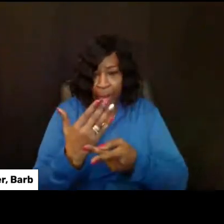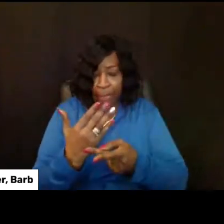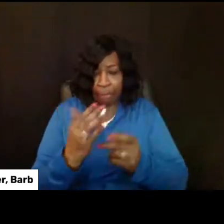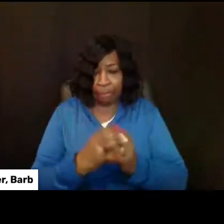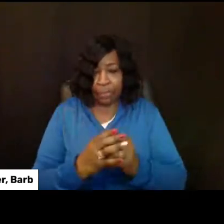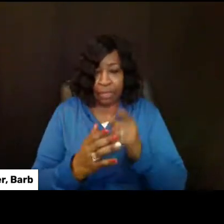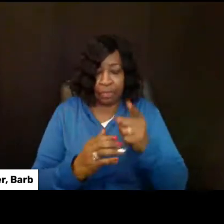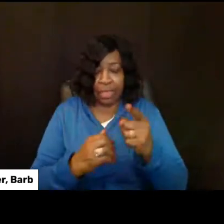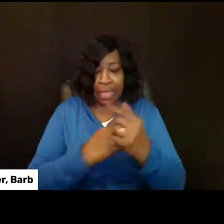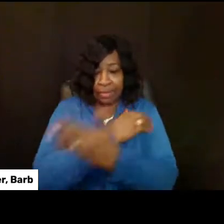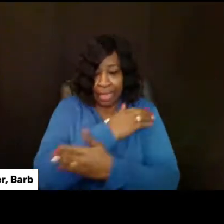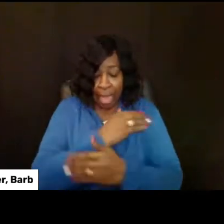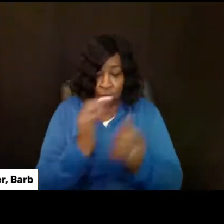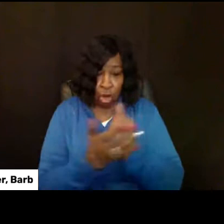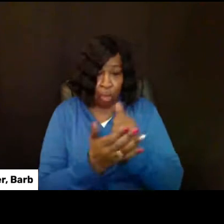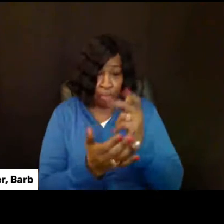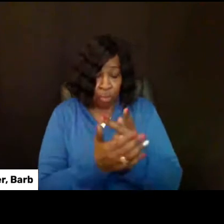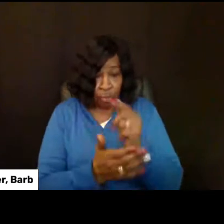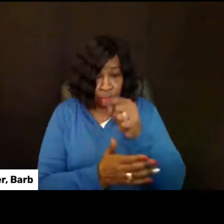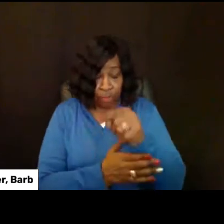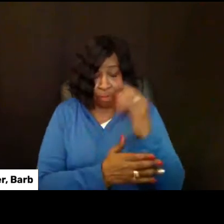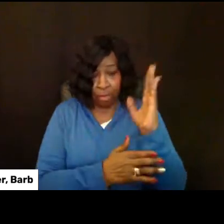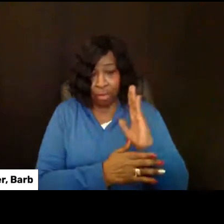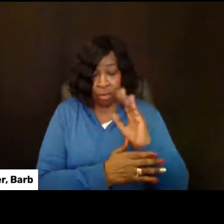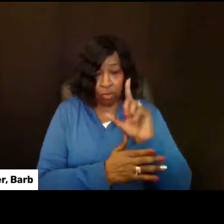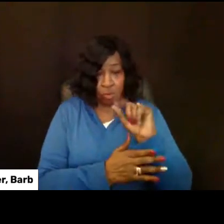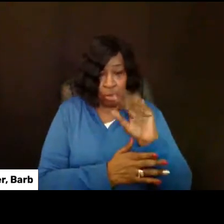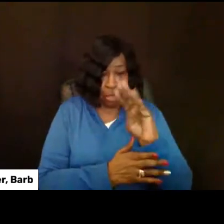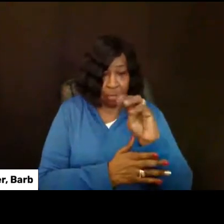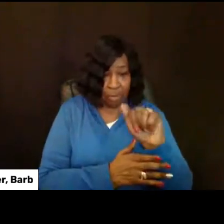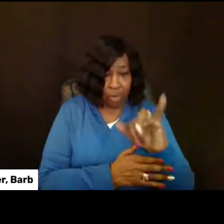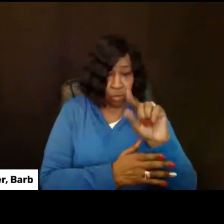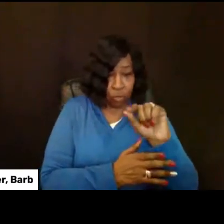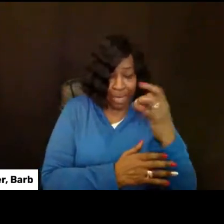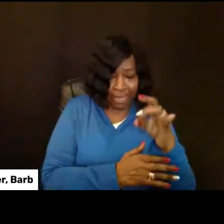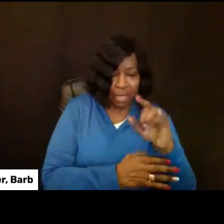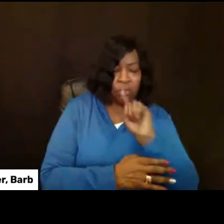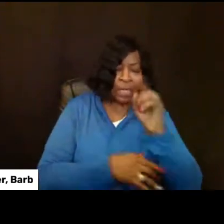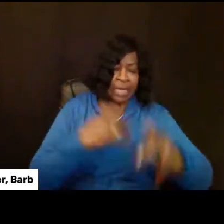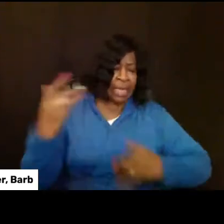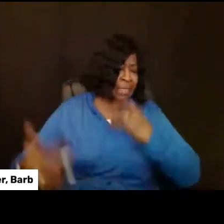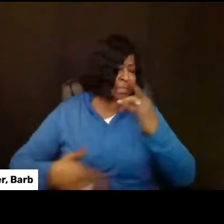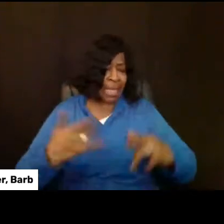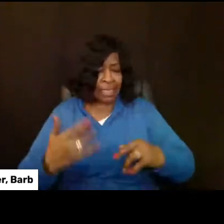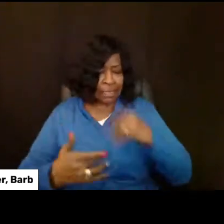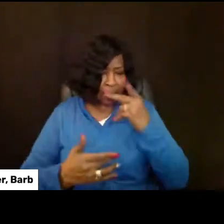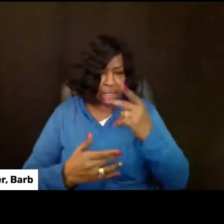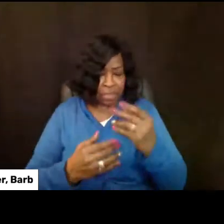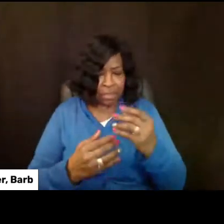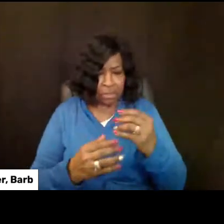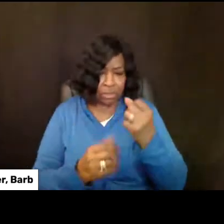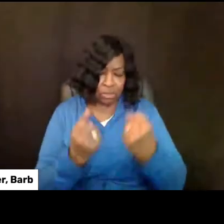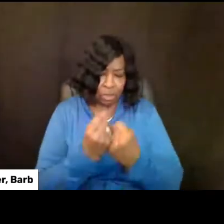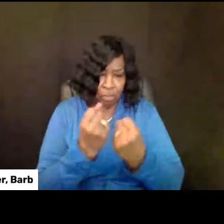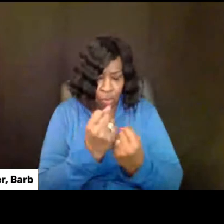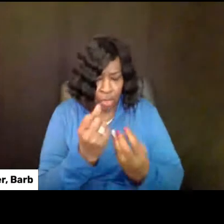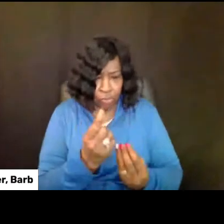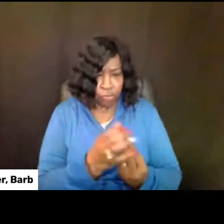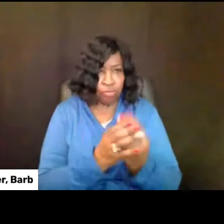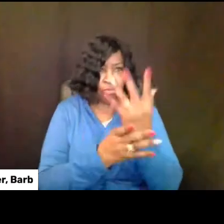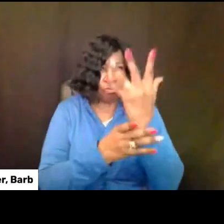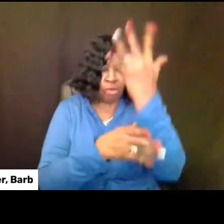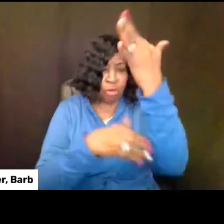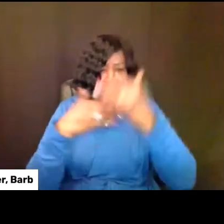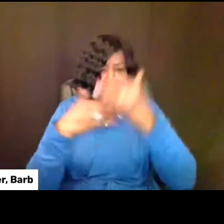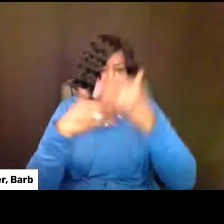county approved the resolution in May 2018, and it's been exciting to see support just grow from there internally. I would say the other thing